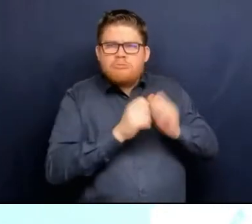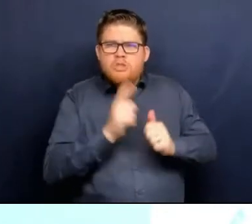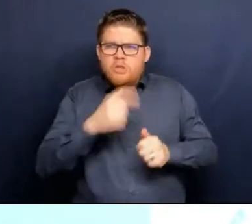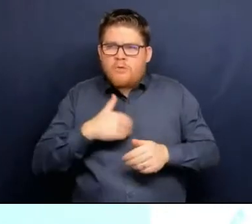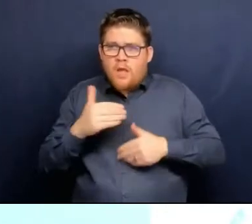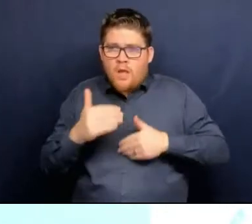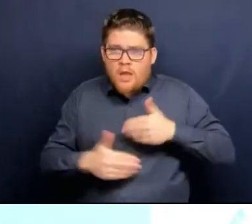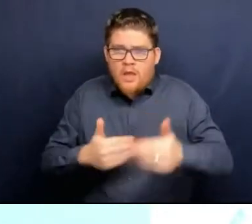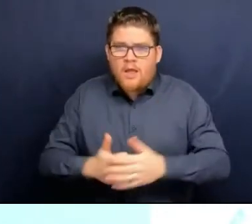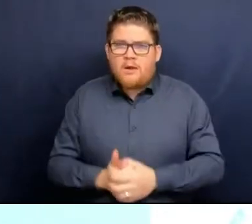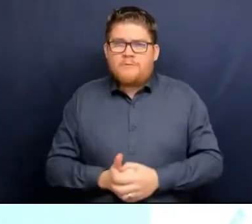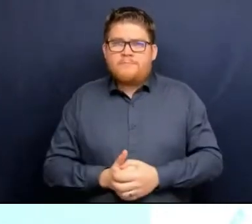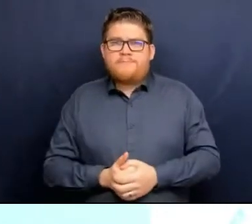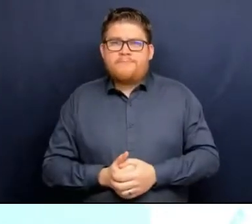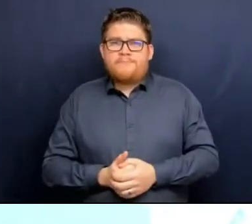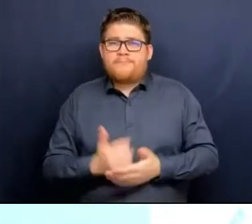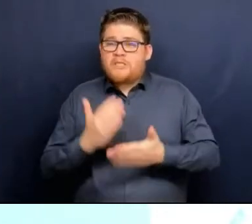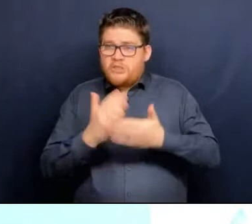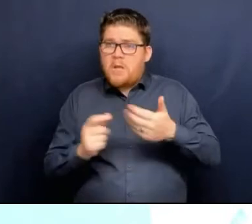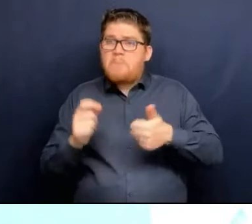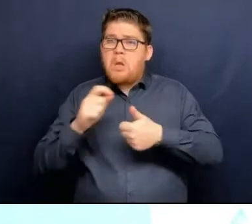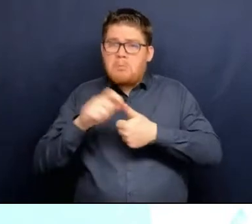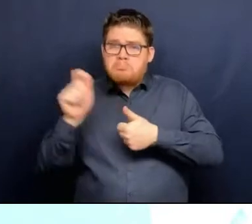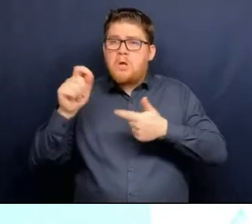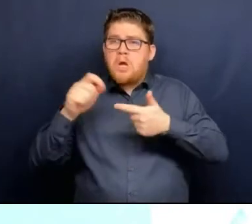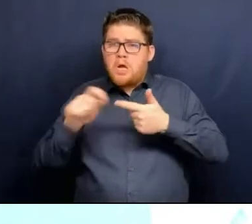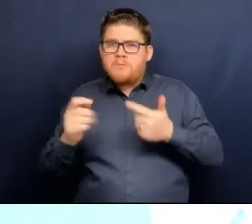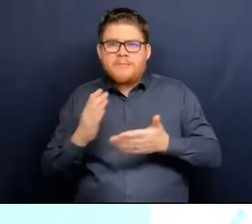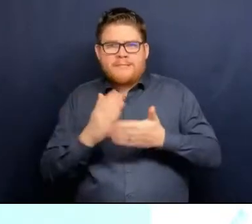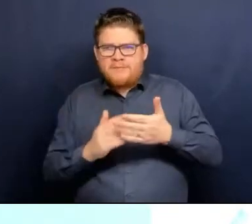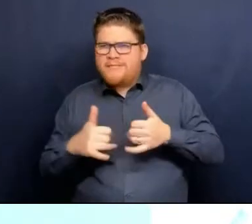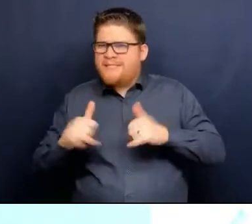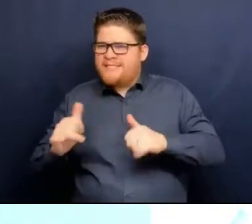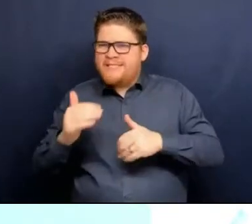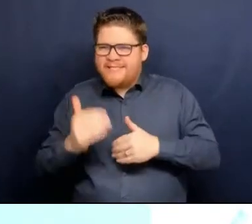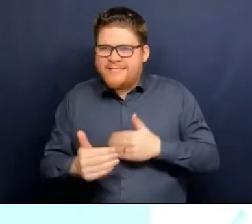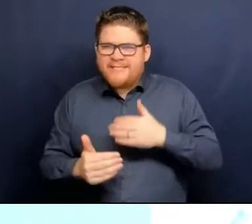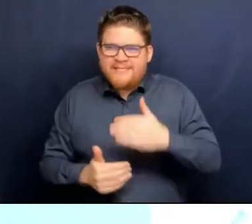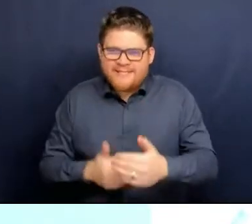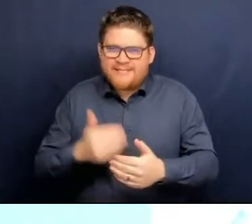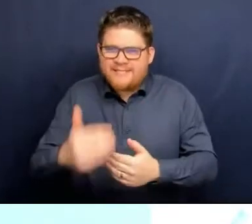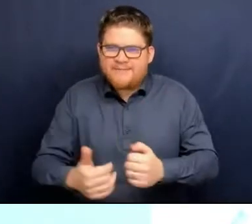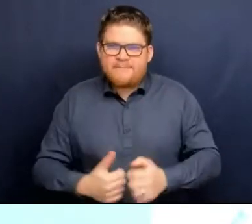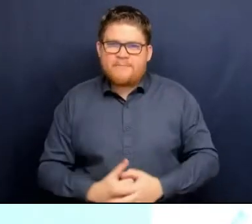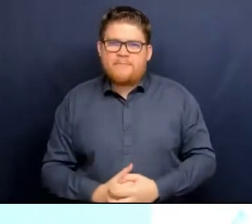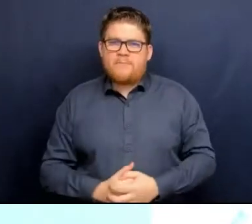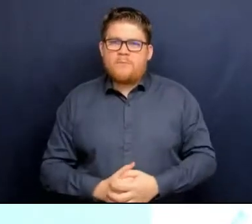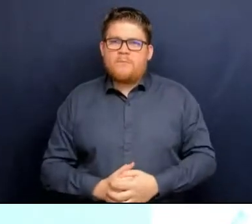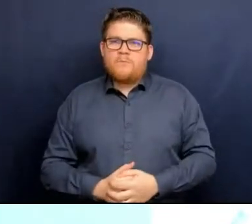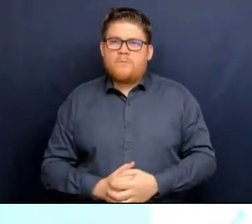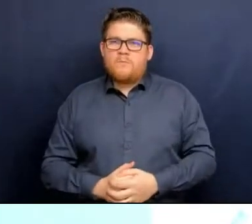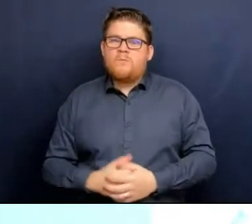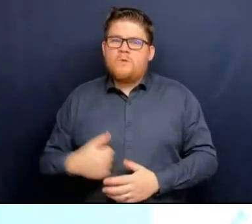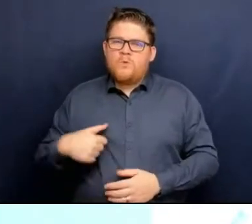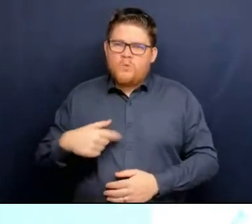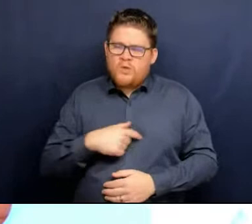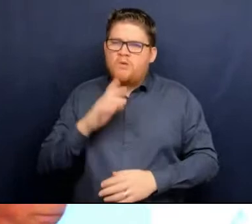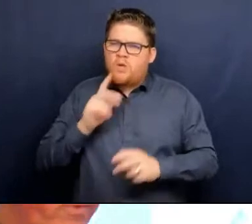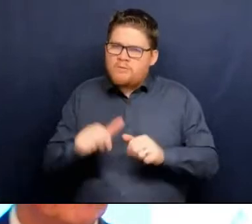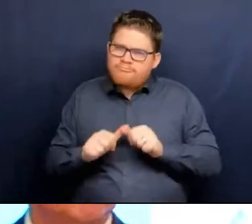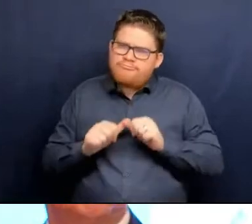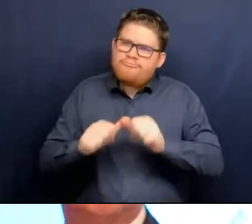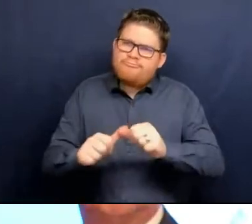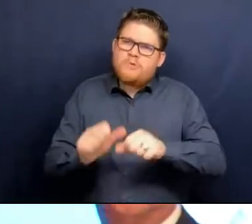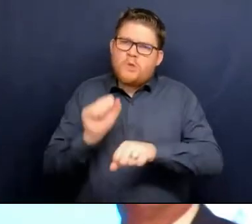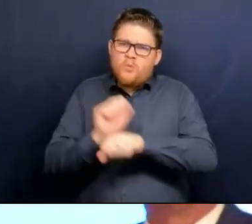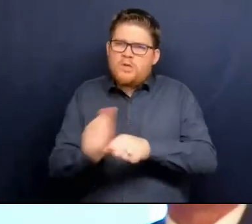very easy to put a check mark beside. And we'll continue to work together as other action plans occur in our future.